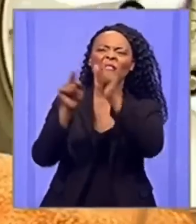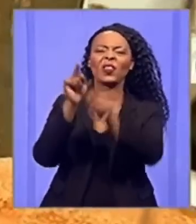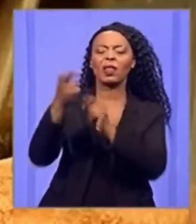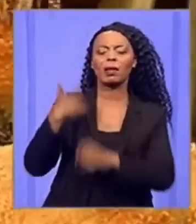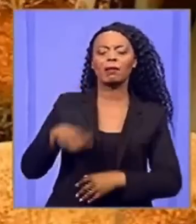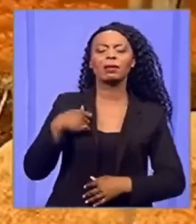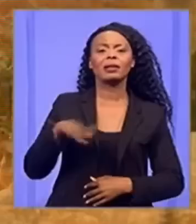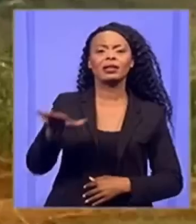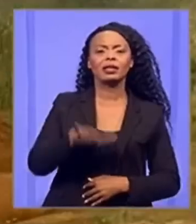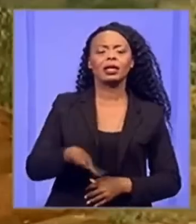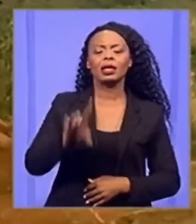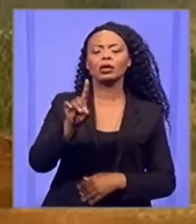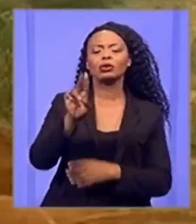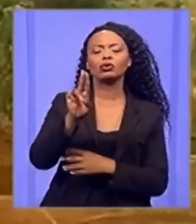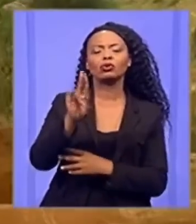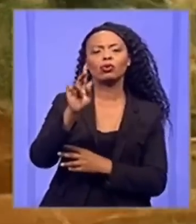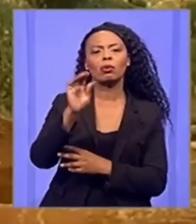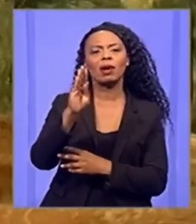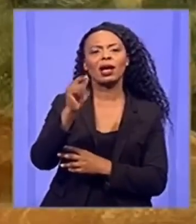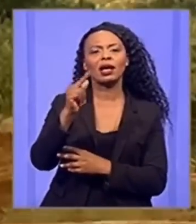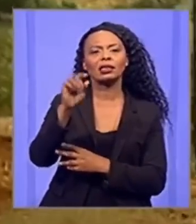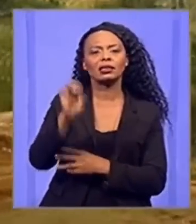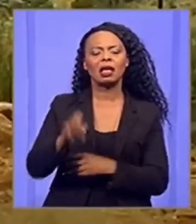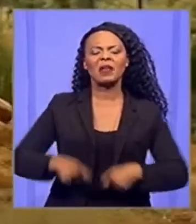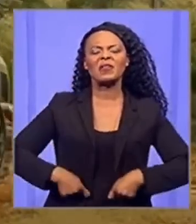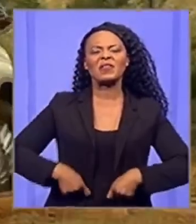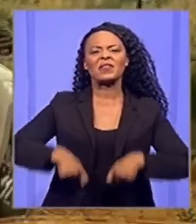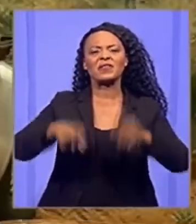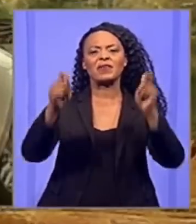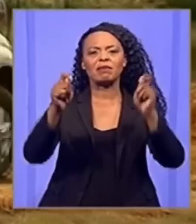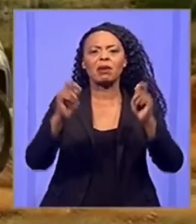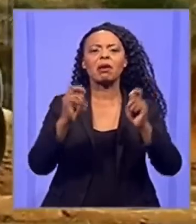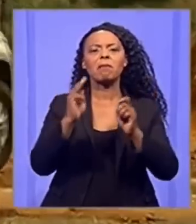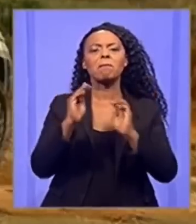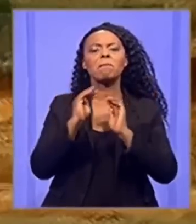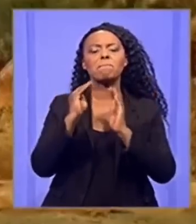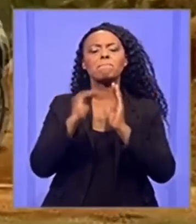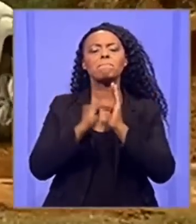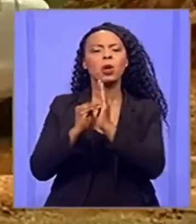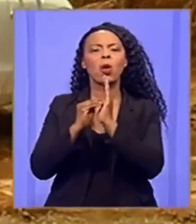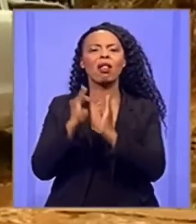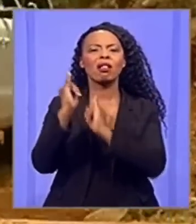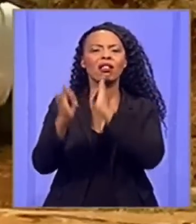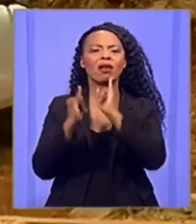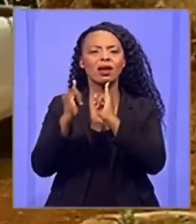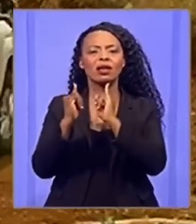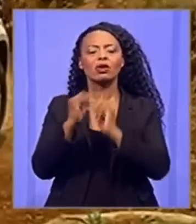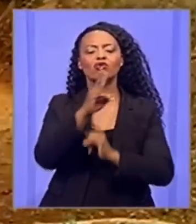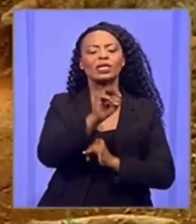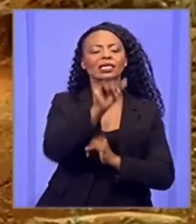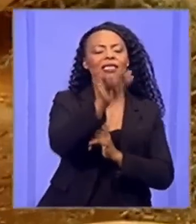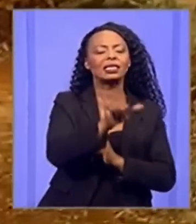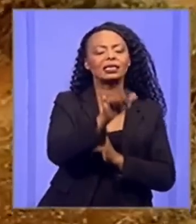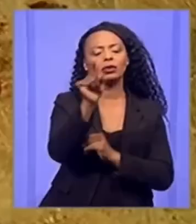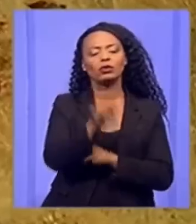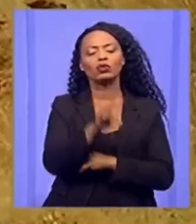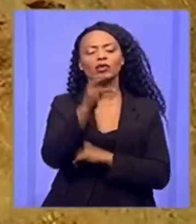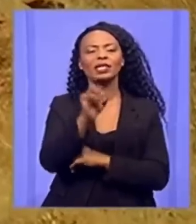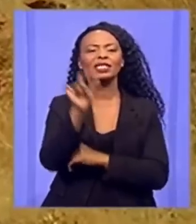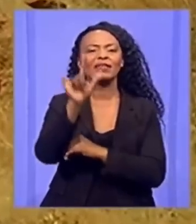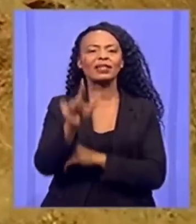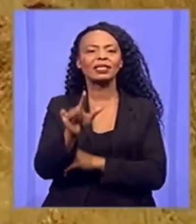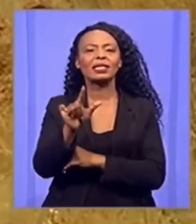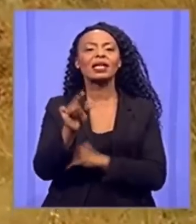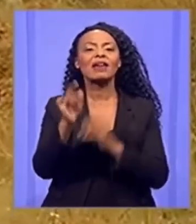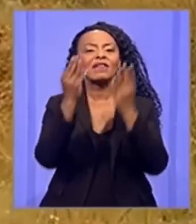feta Kgomo Tobatse ka go dirisa diranta di le dimilione di le 11 ka ngwaga wa ditšhelete wa 2016-2017 le wa